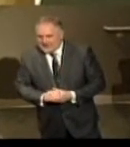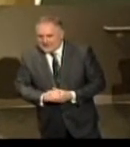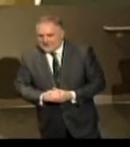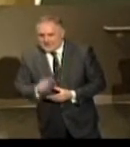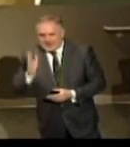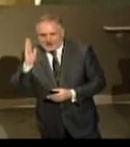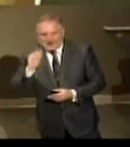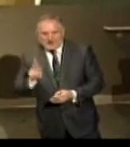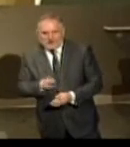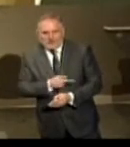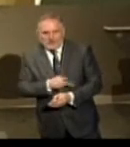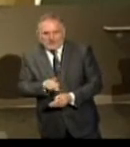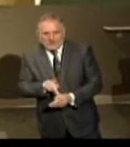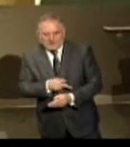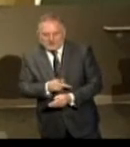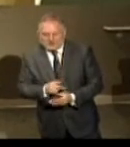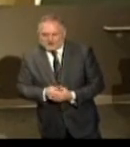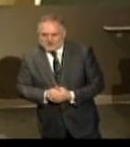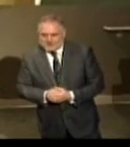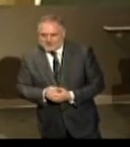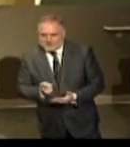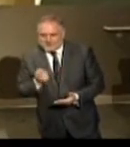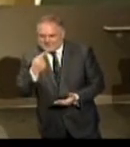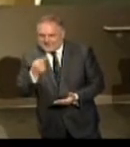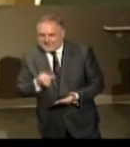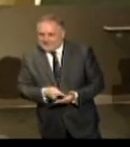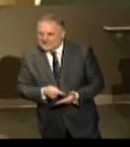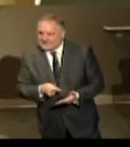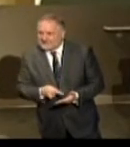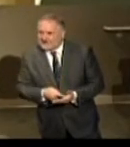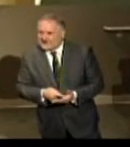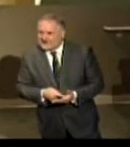I read this little poem that everyone's heard sometime in your life. It said this.